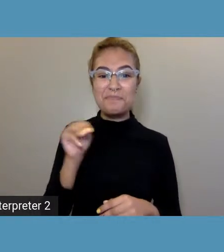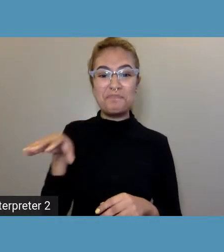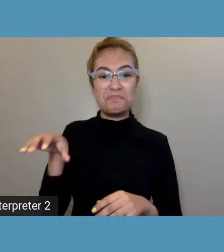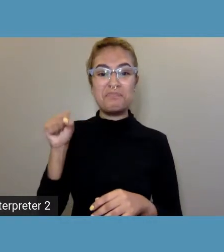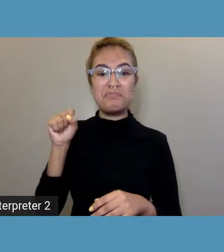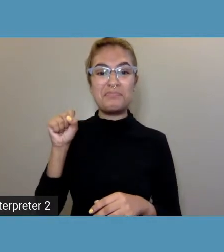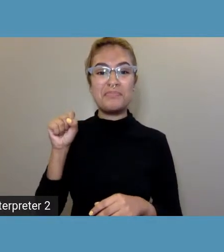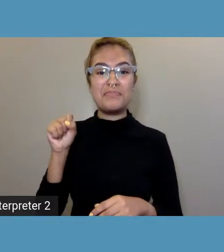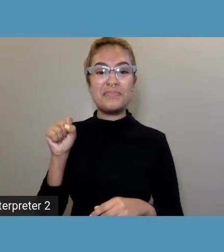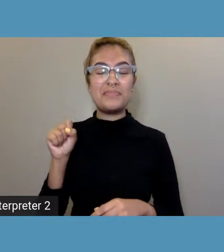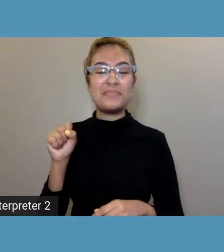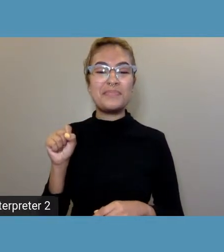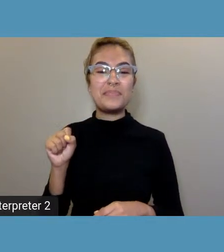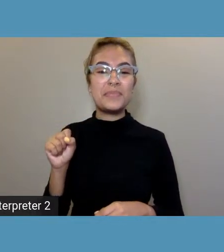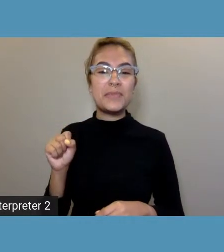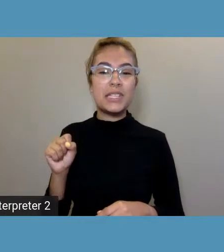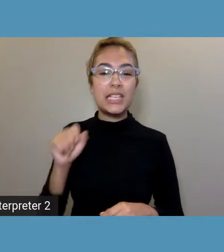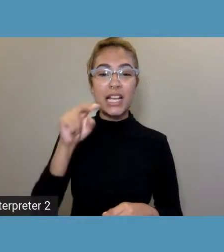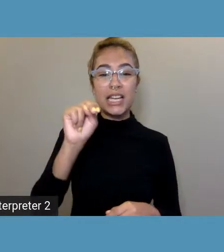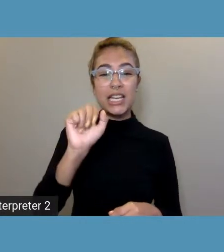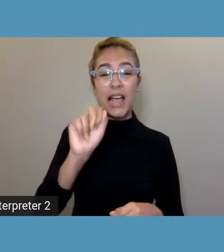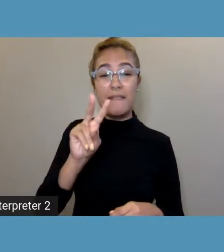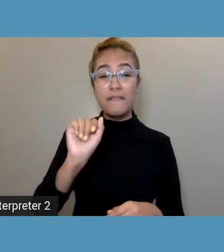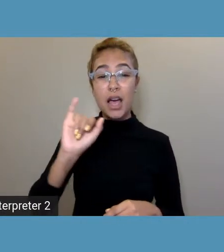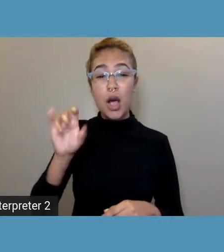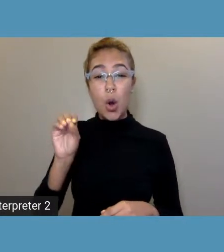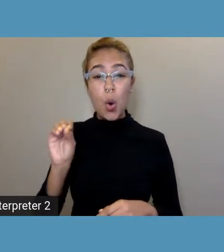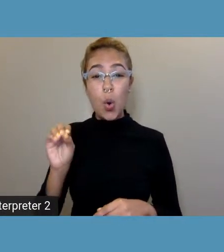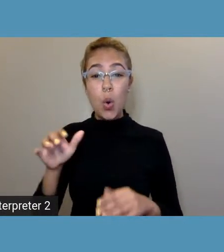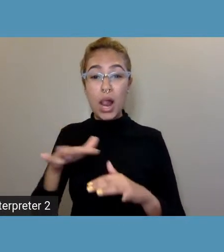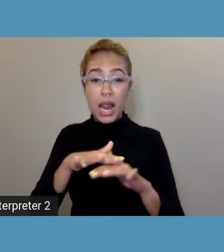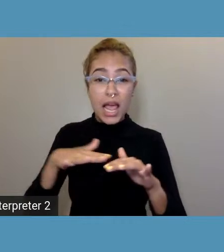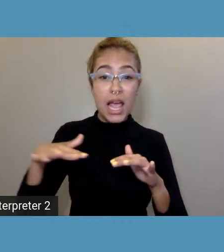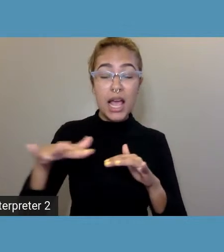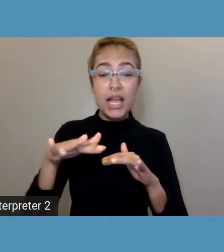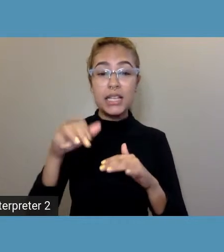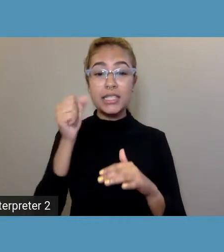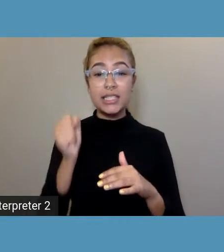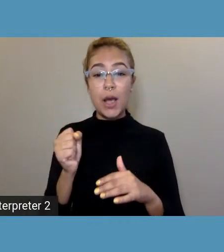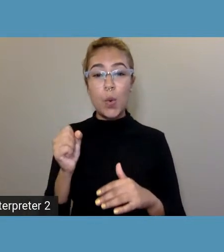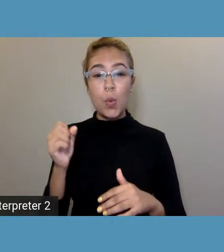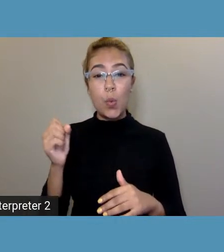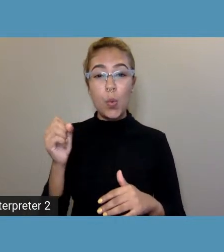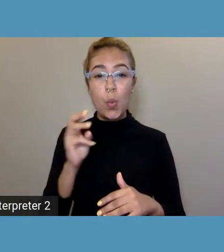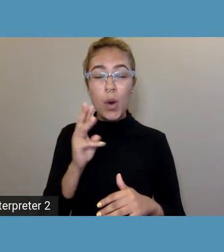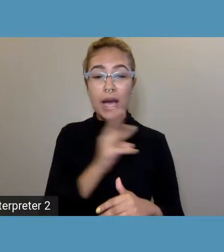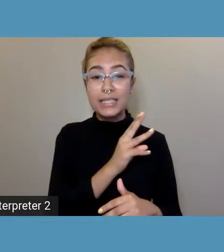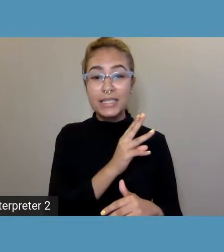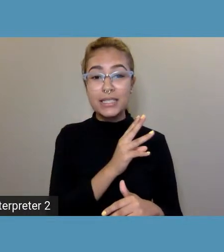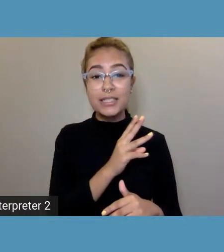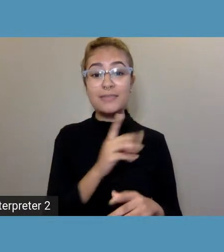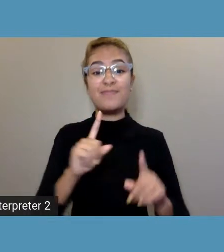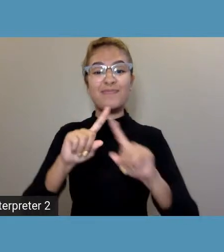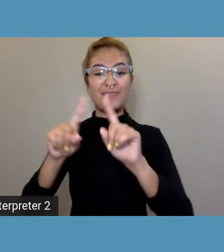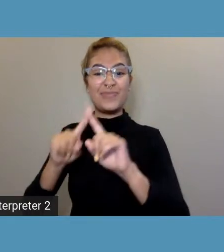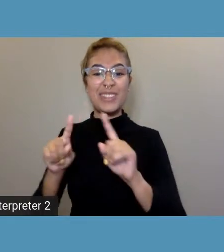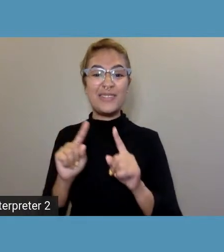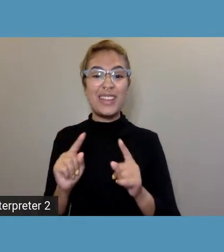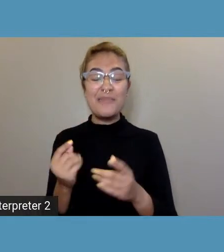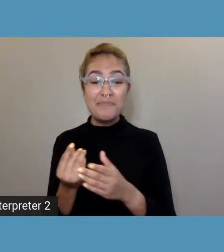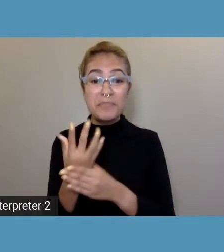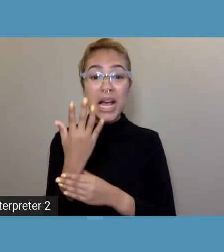in Denebakaya, Navajo land in the Southwest. I also have various plants that have